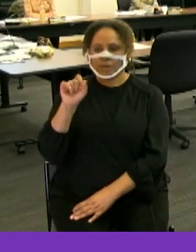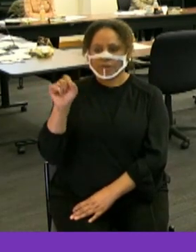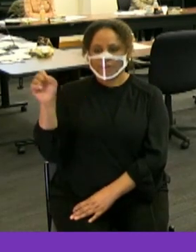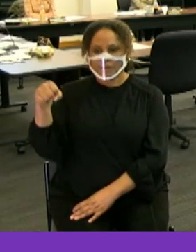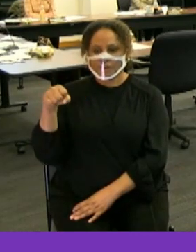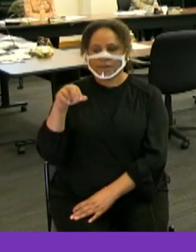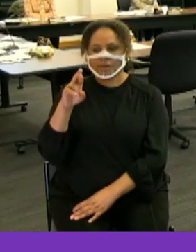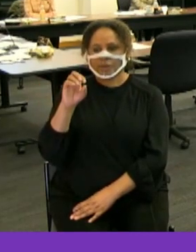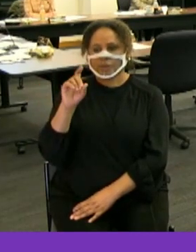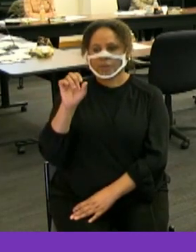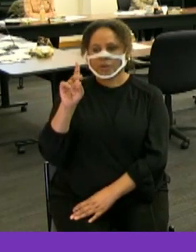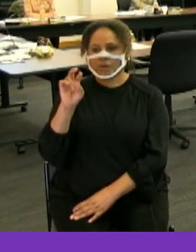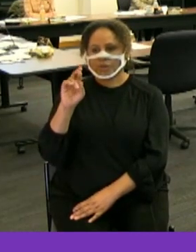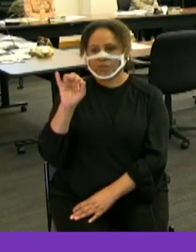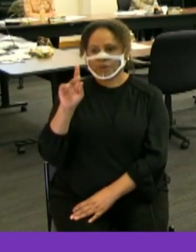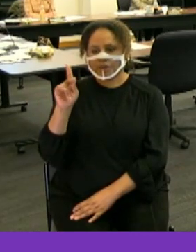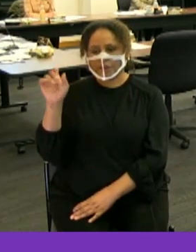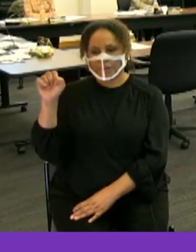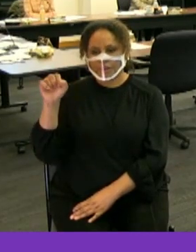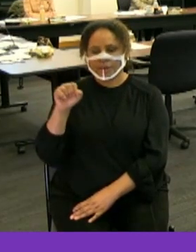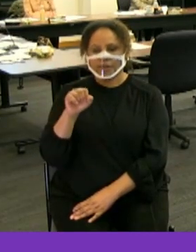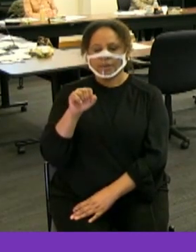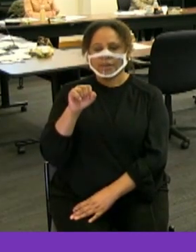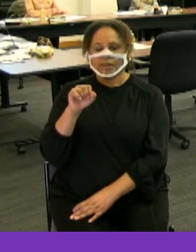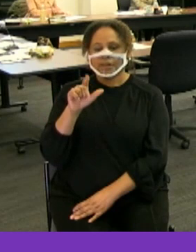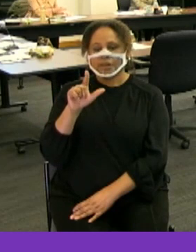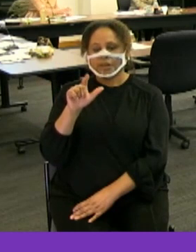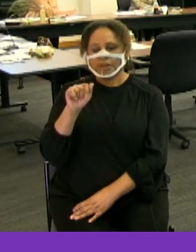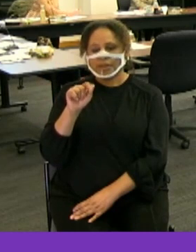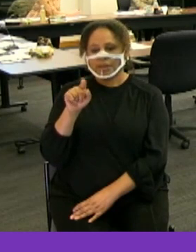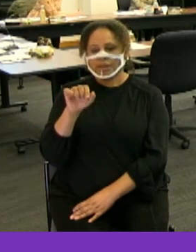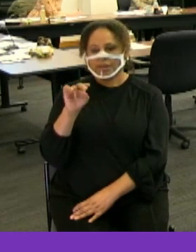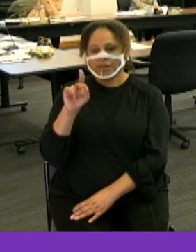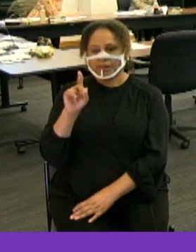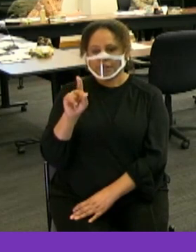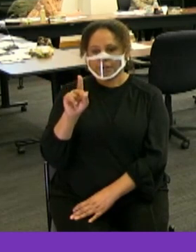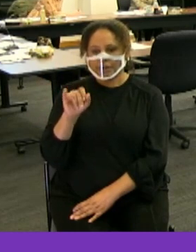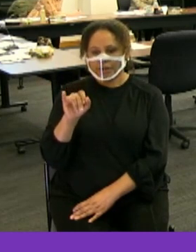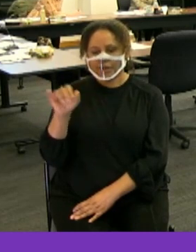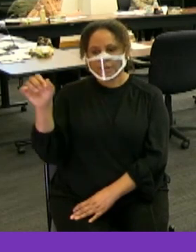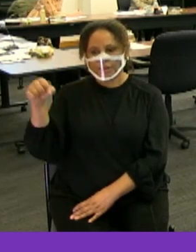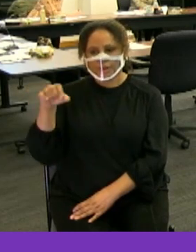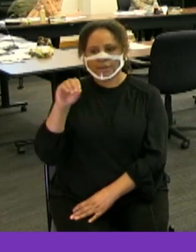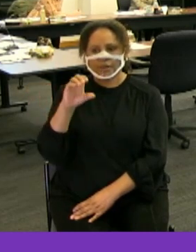Yes. Roderick? Aye. Kaczynski? Yes. And O'Connell? Yes.